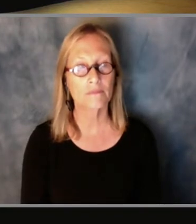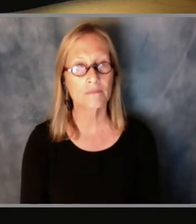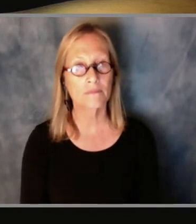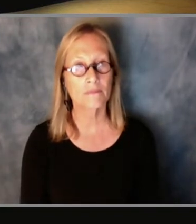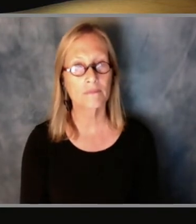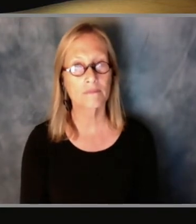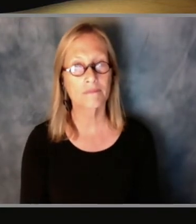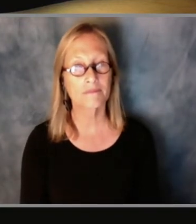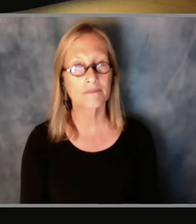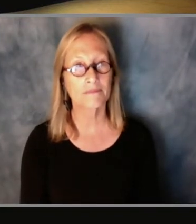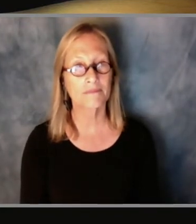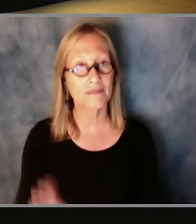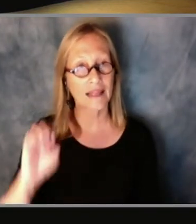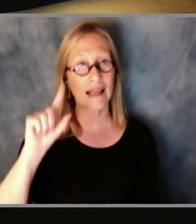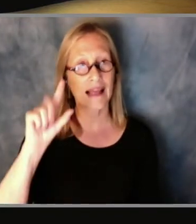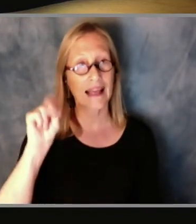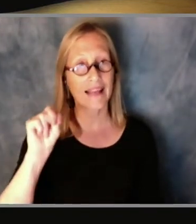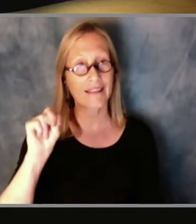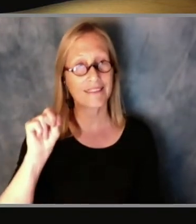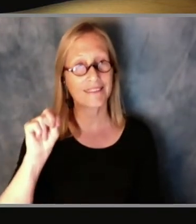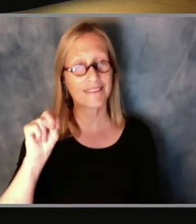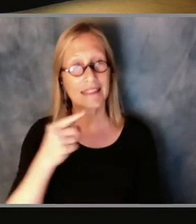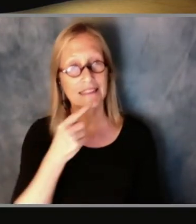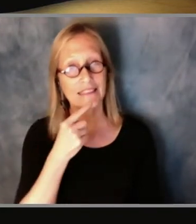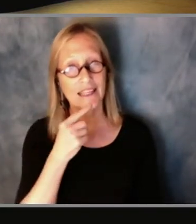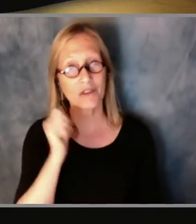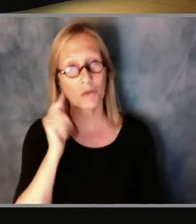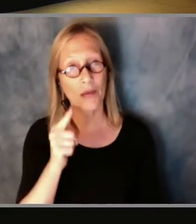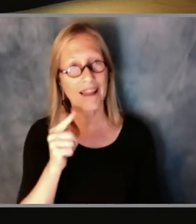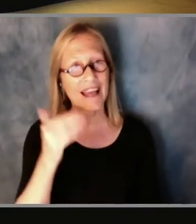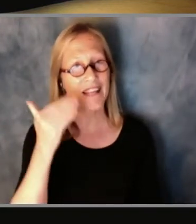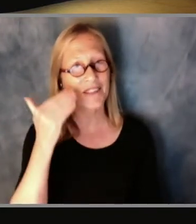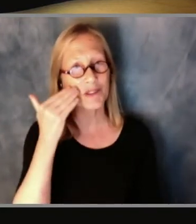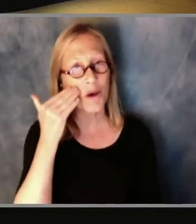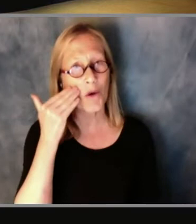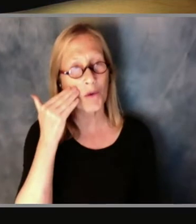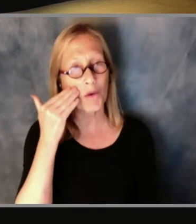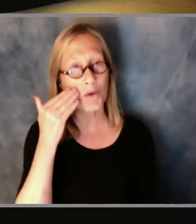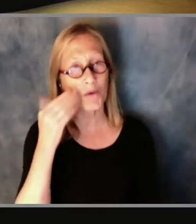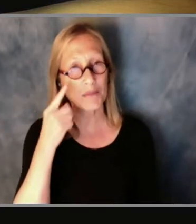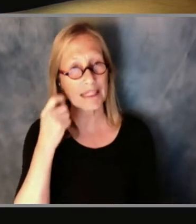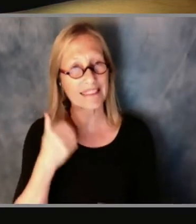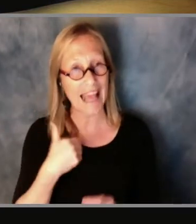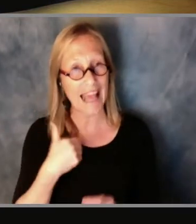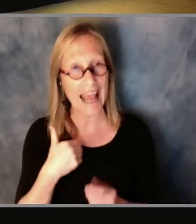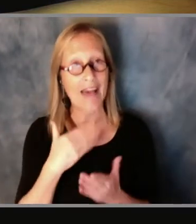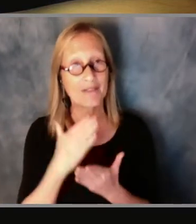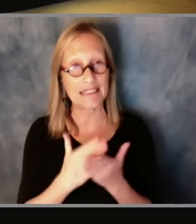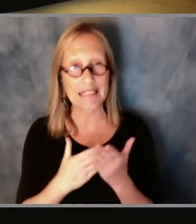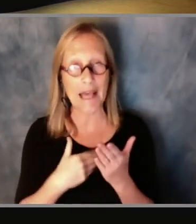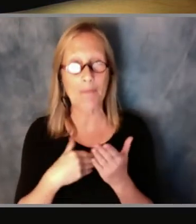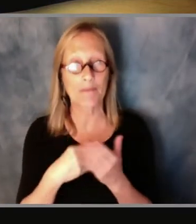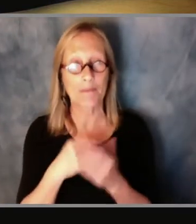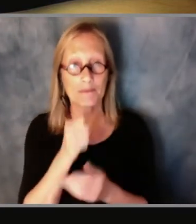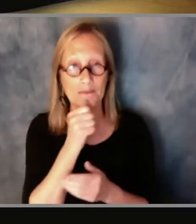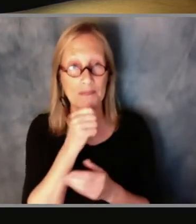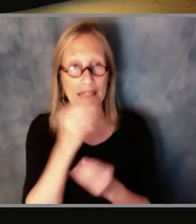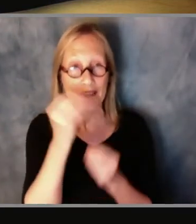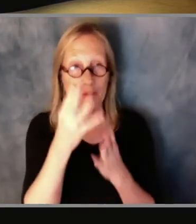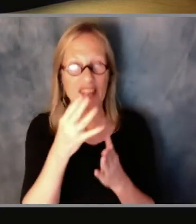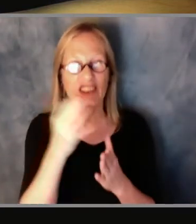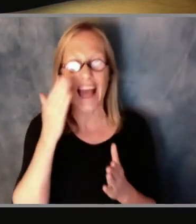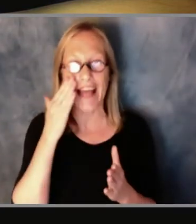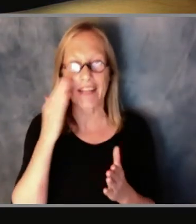Well, I actually know, because I've got some inside information, that he was going to ask a